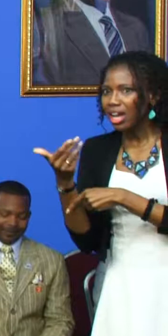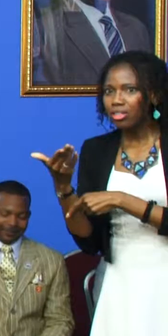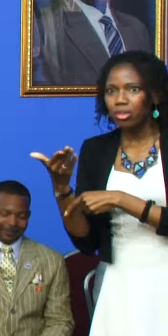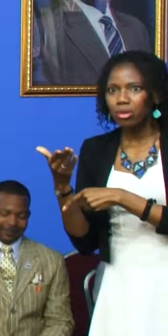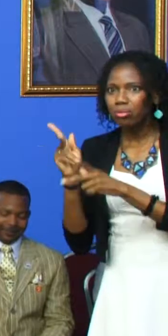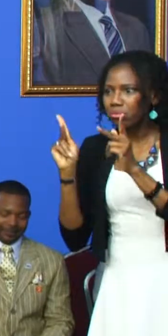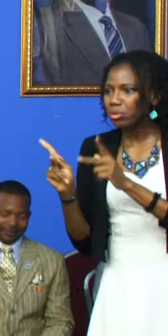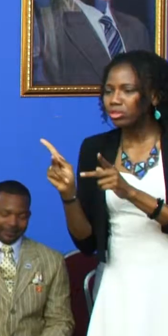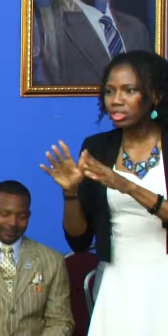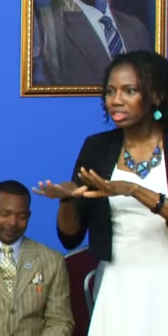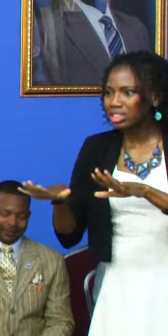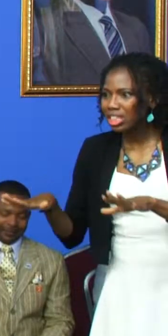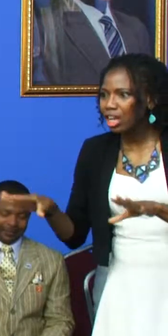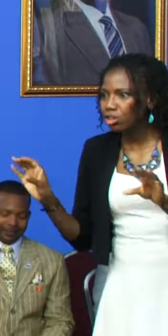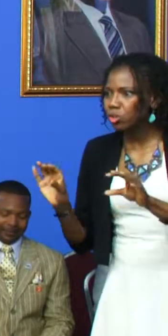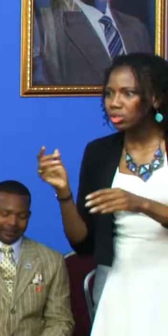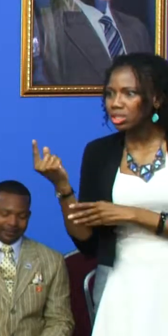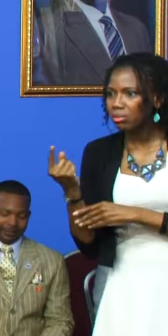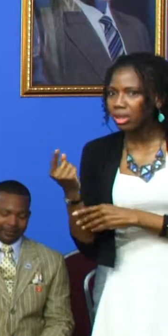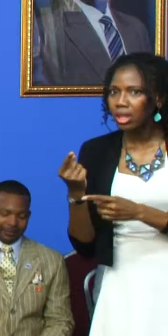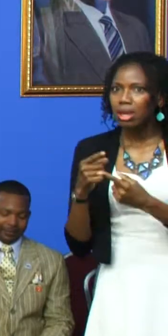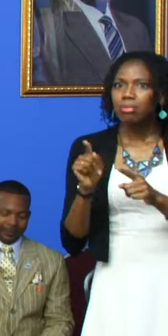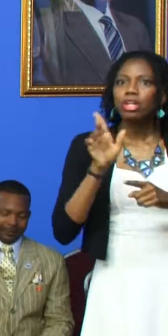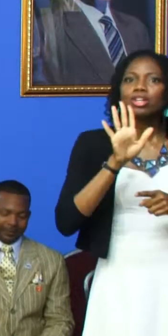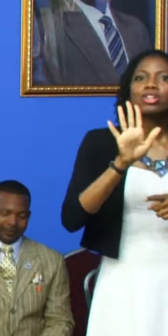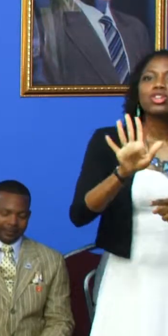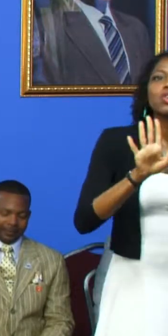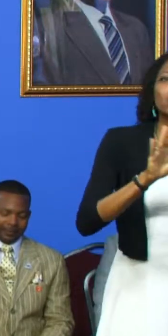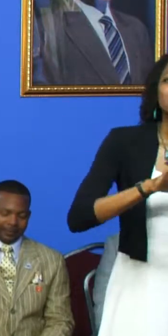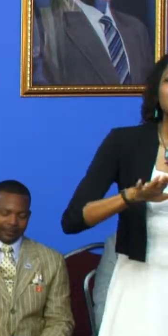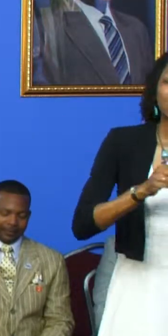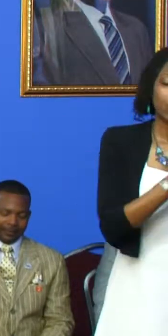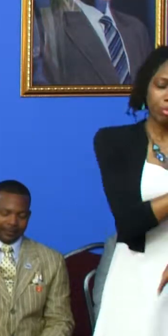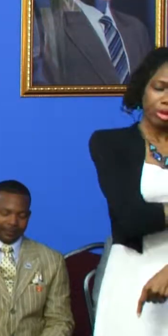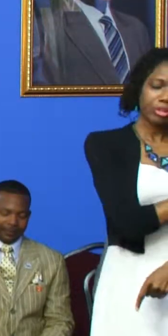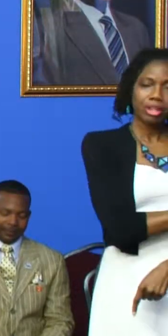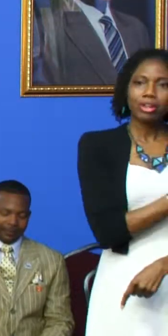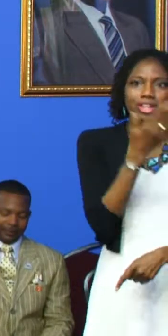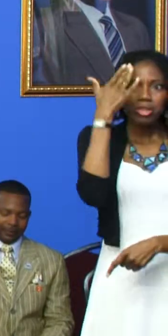through, and your child in the next room, and you don't even know what they going